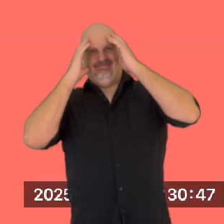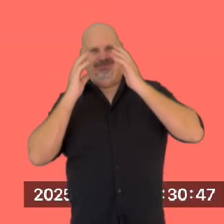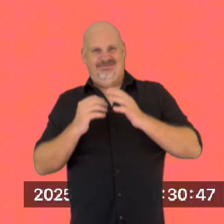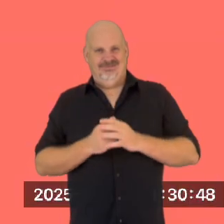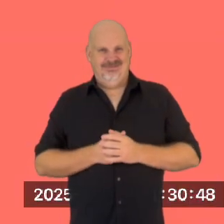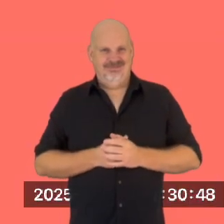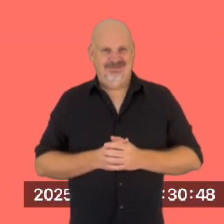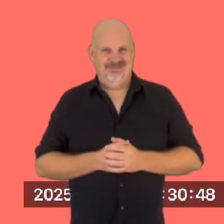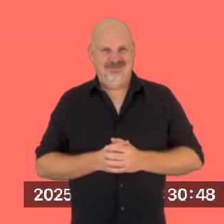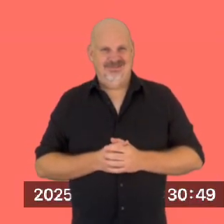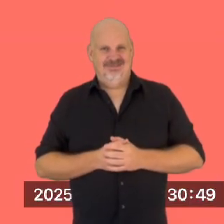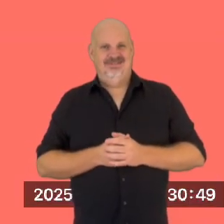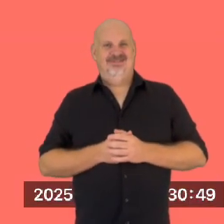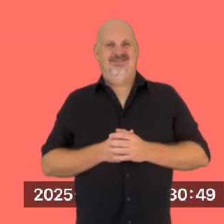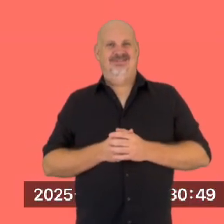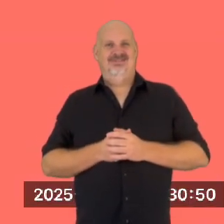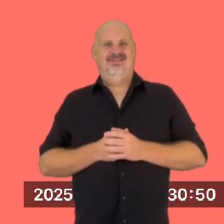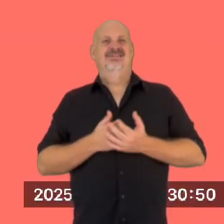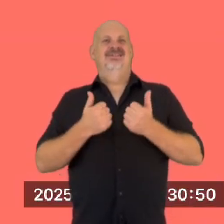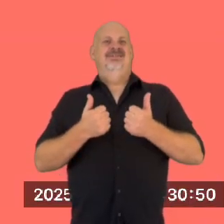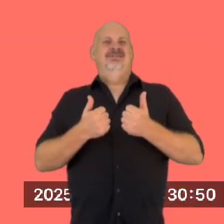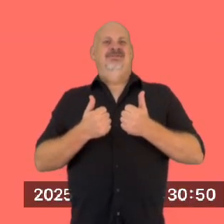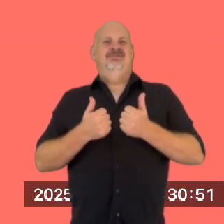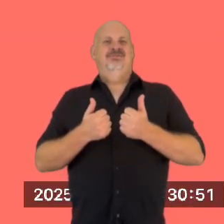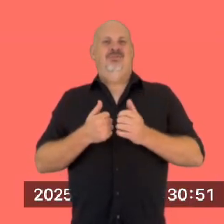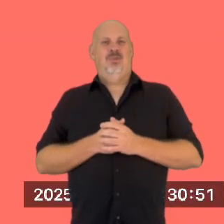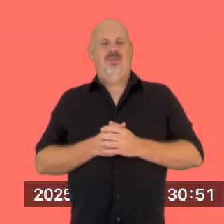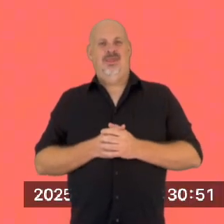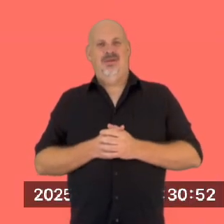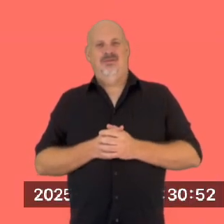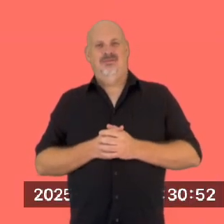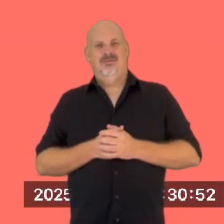There we go. No, I'm good there. Right, we're off. So I'm going to